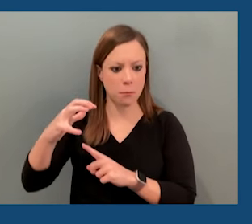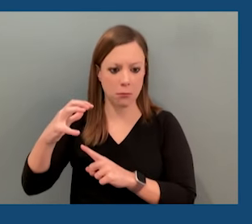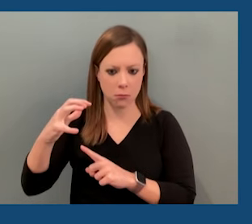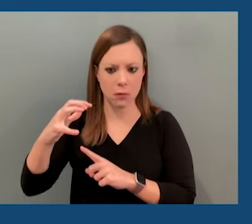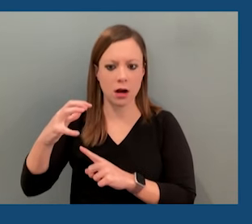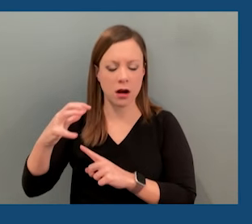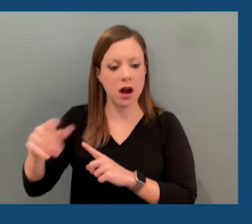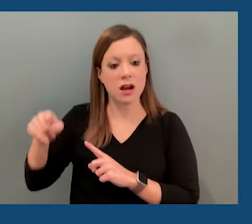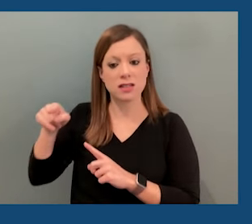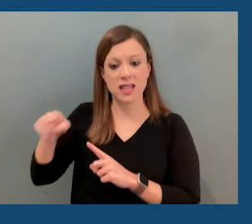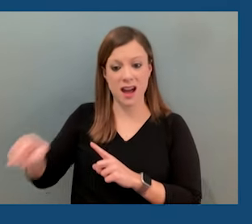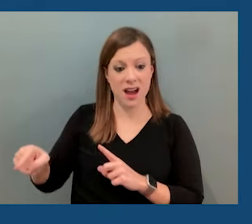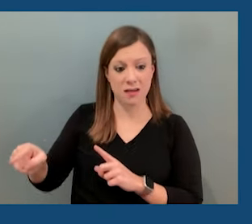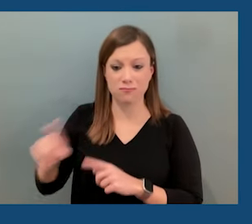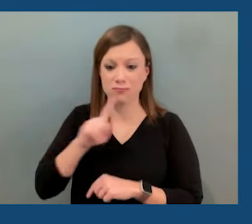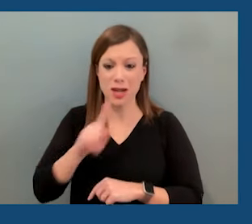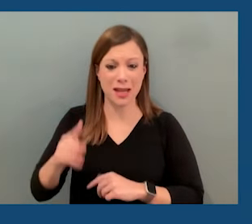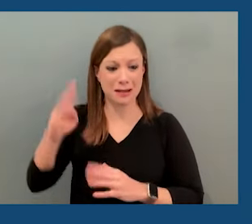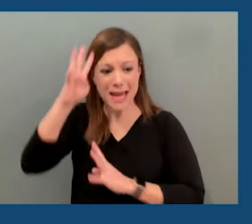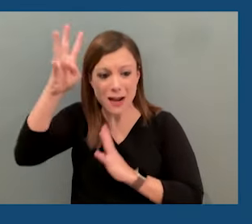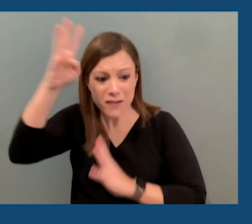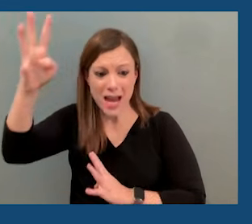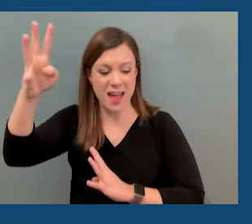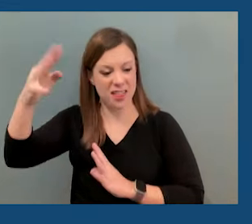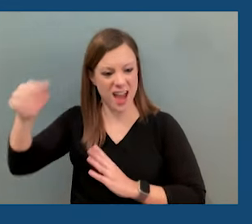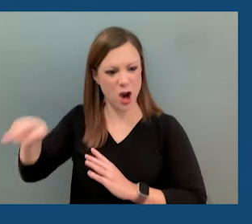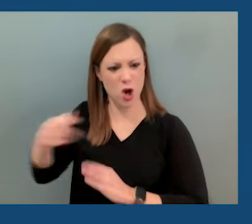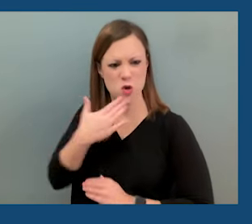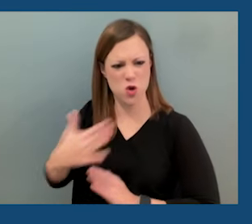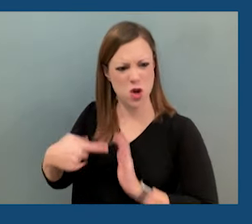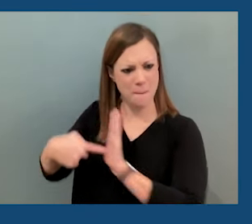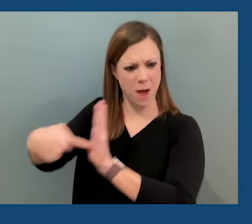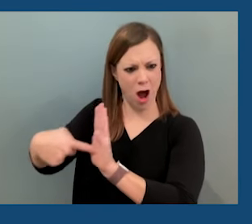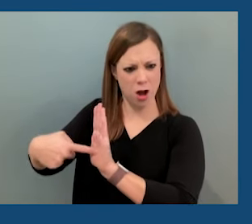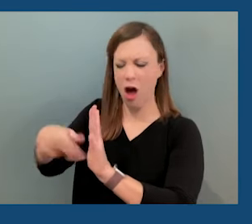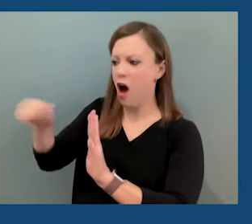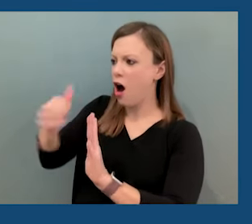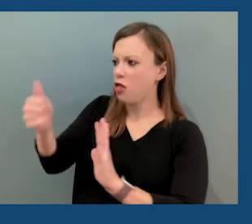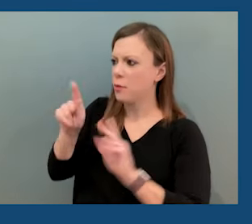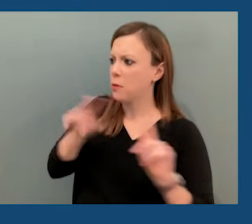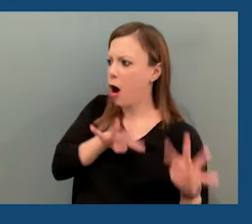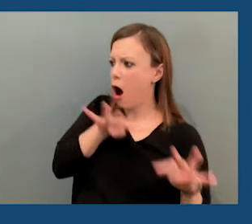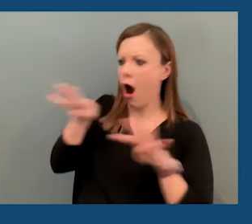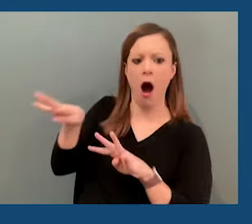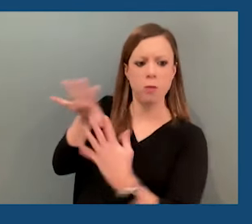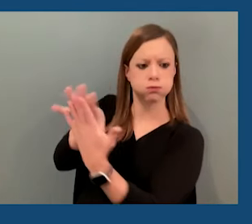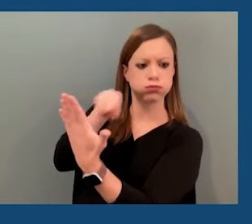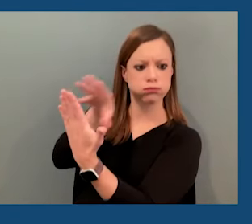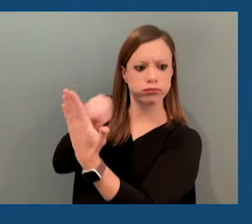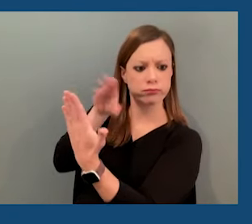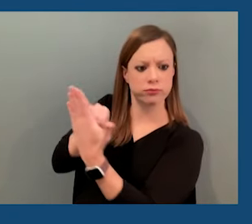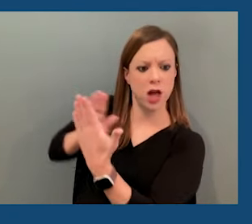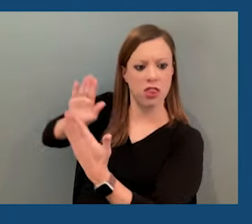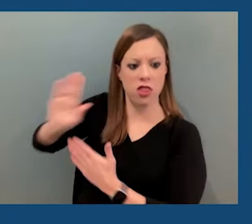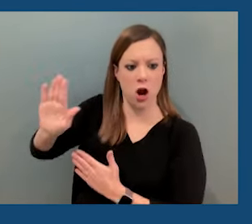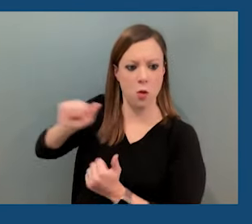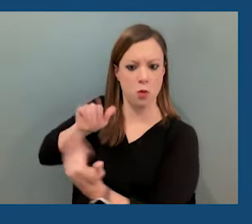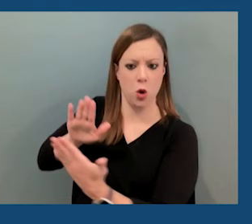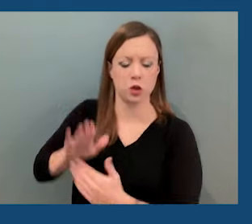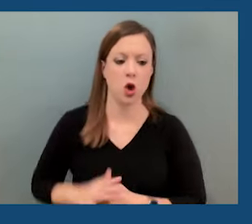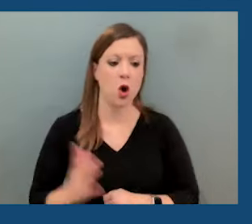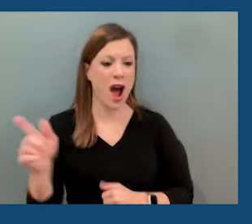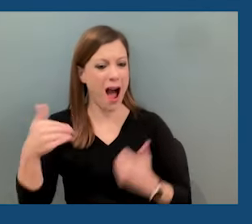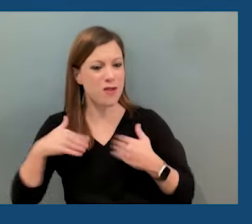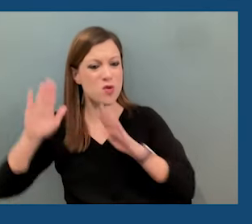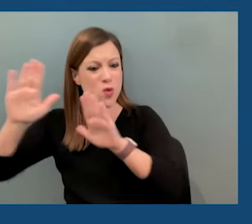other parts of our state. And so it's always great to be back here, and I do want to recognize, and you heard their names, but you really have an incredible delegation here as